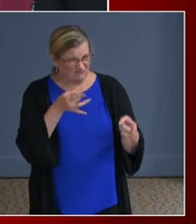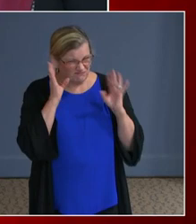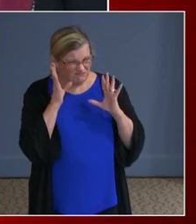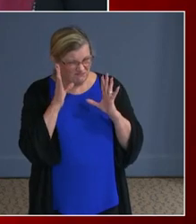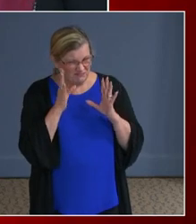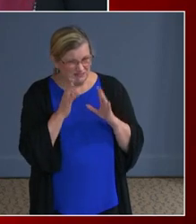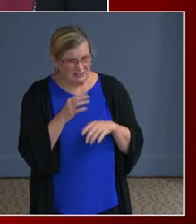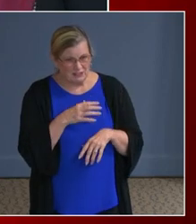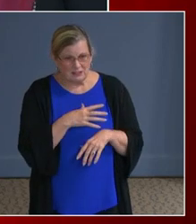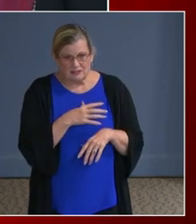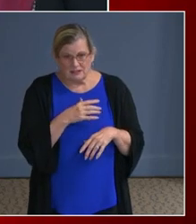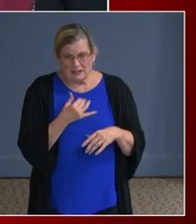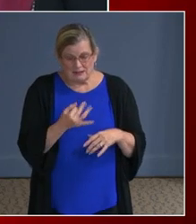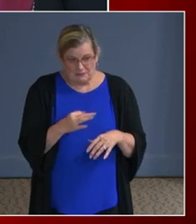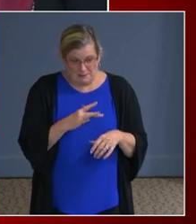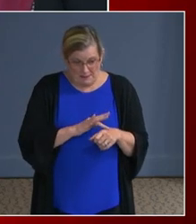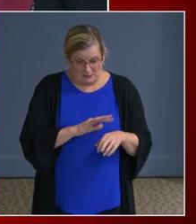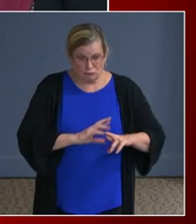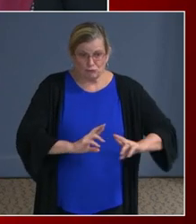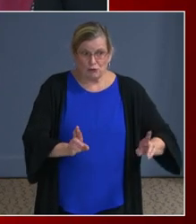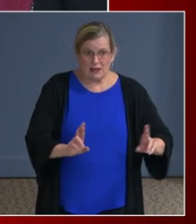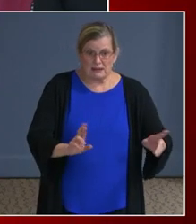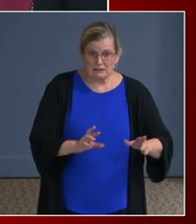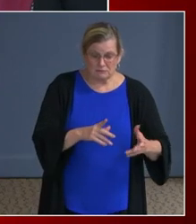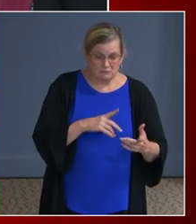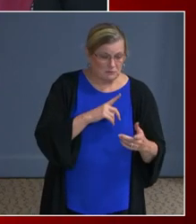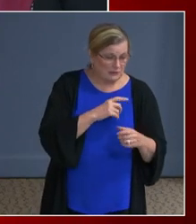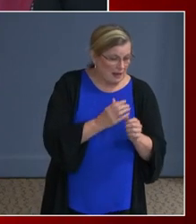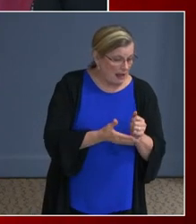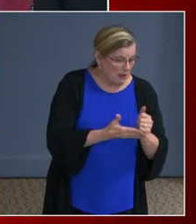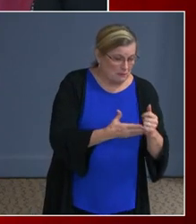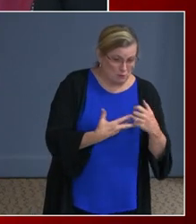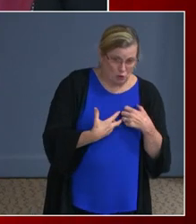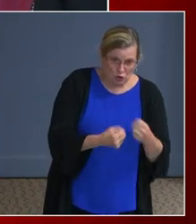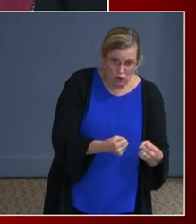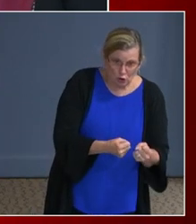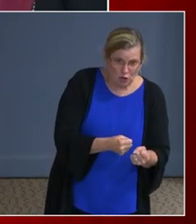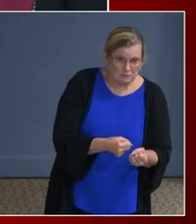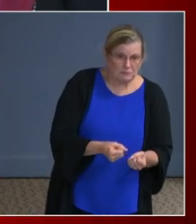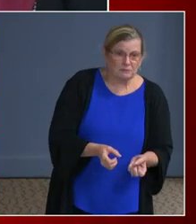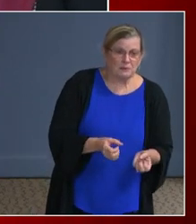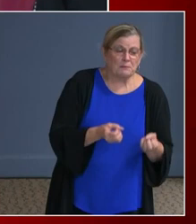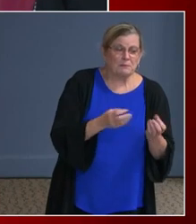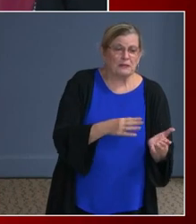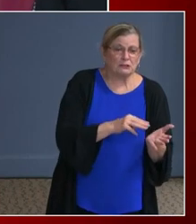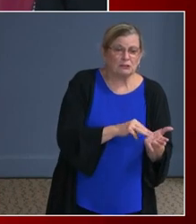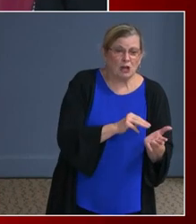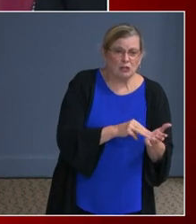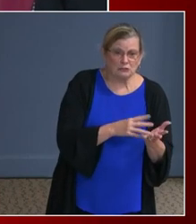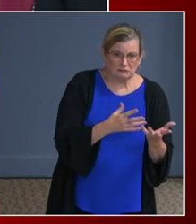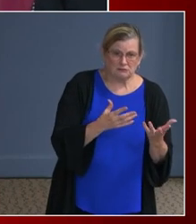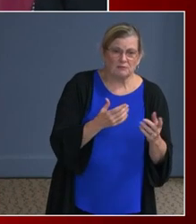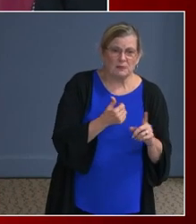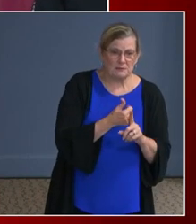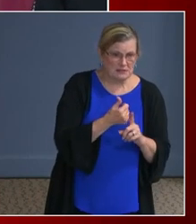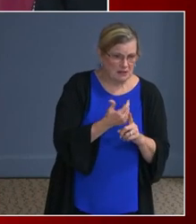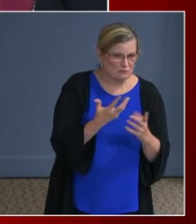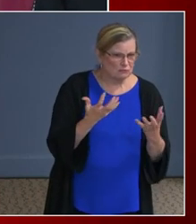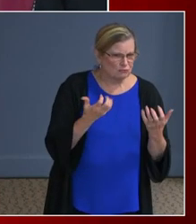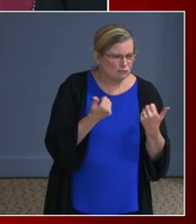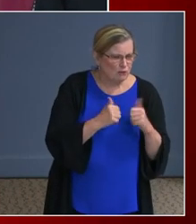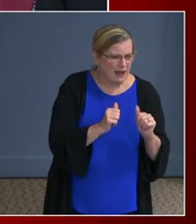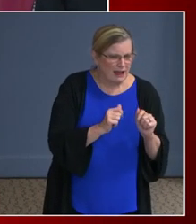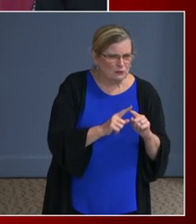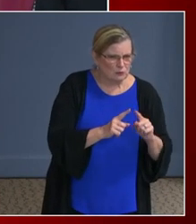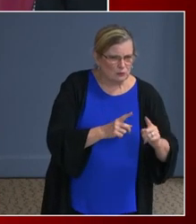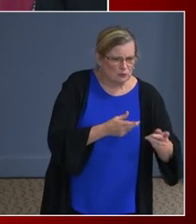example, remdesivir. That being said, many of the physicians who are treating them have gained more experience in